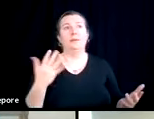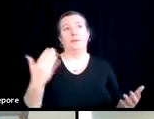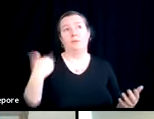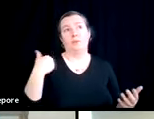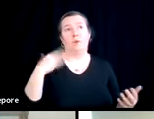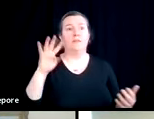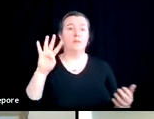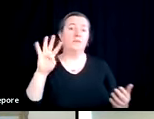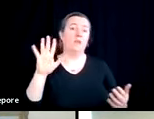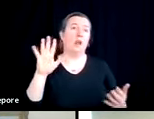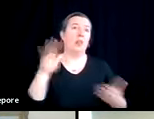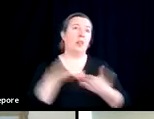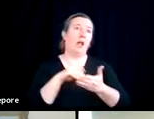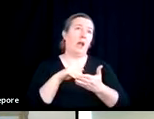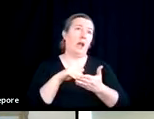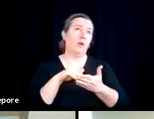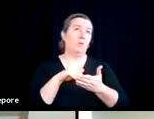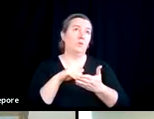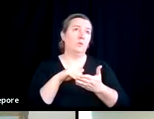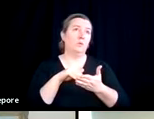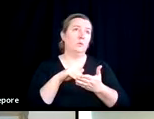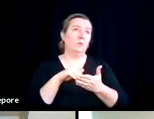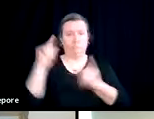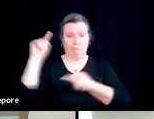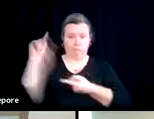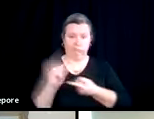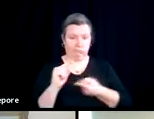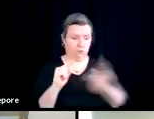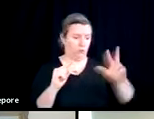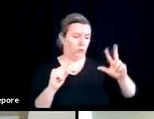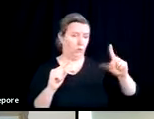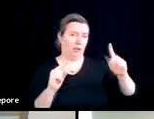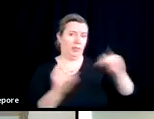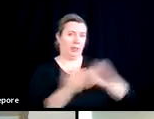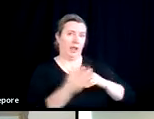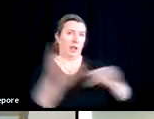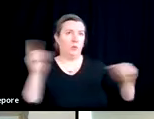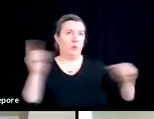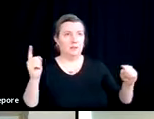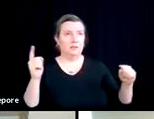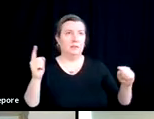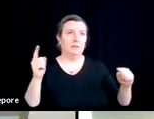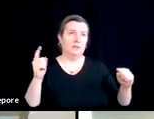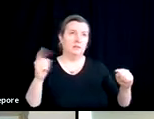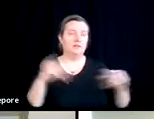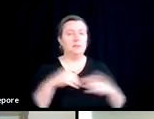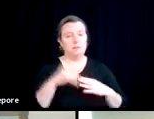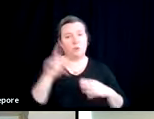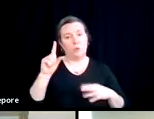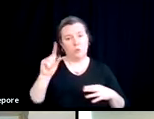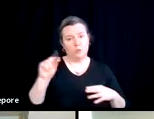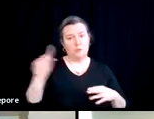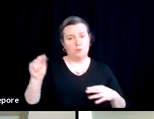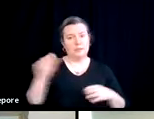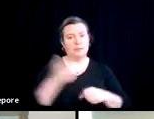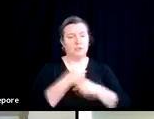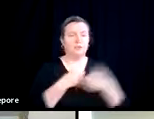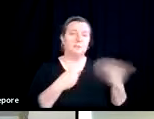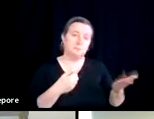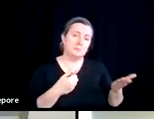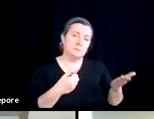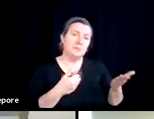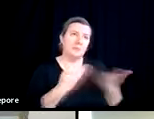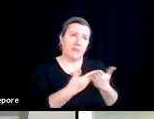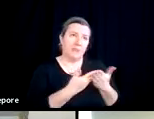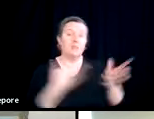down to 31,000 crashes in 2020, which is an indication that speed